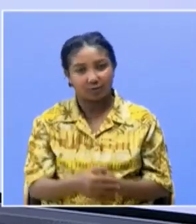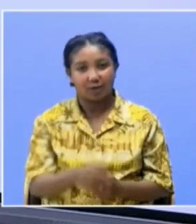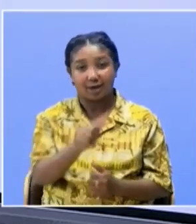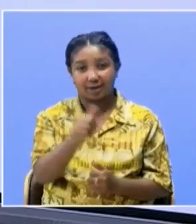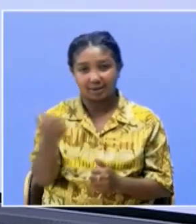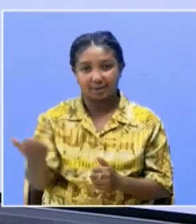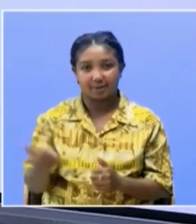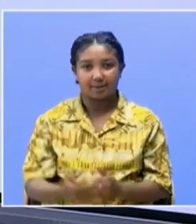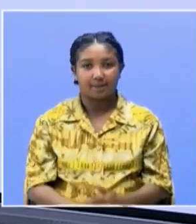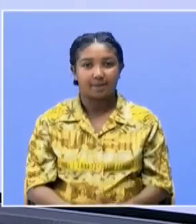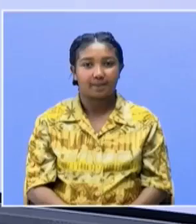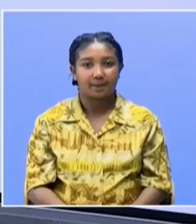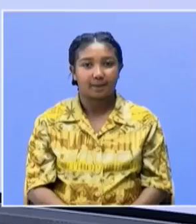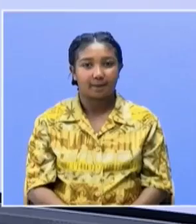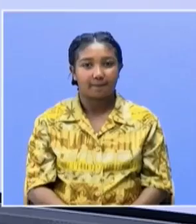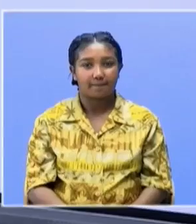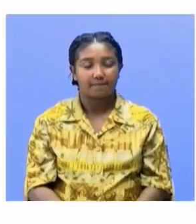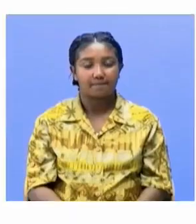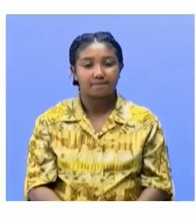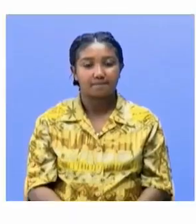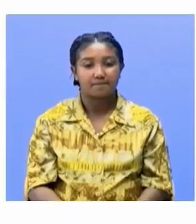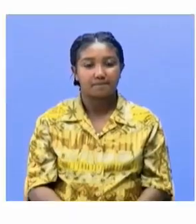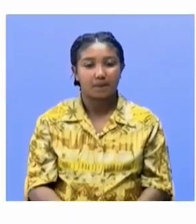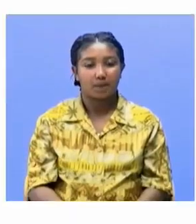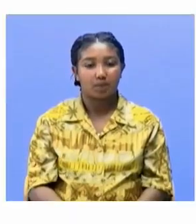another, we